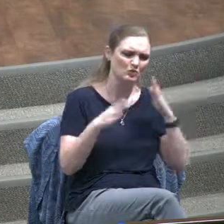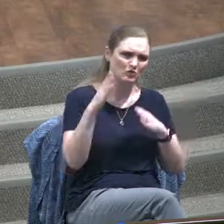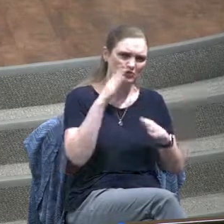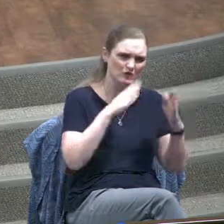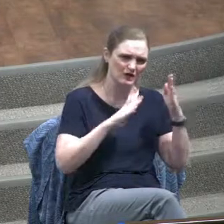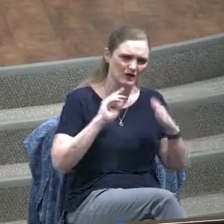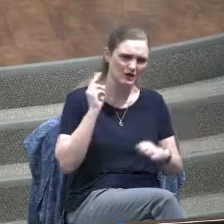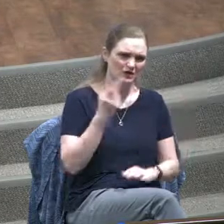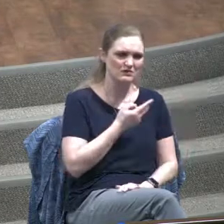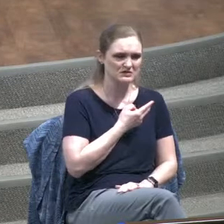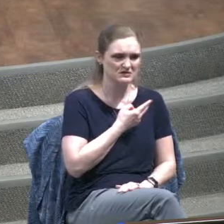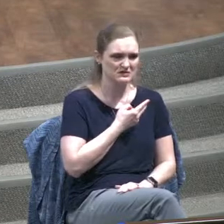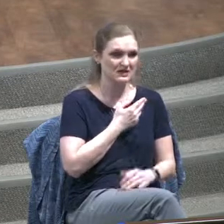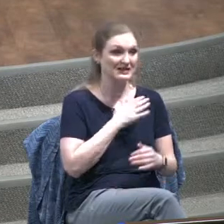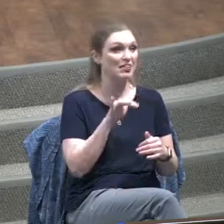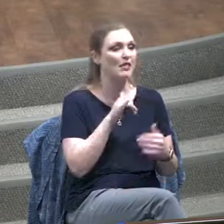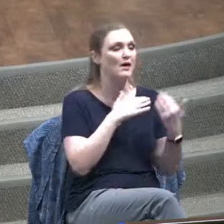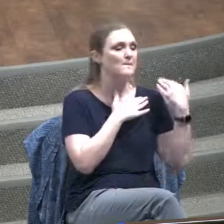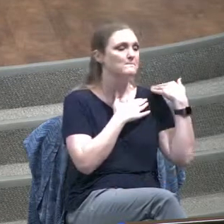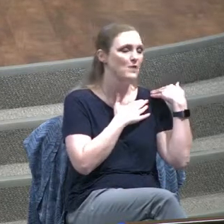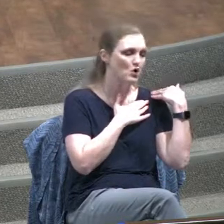Some things burden us.